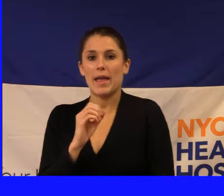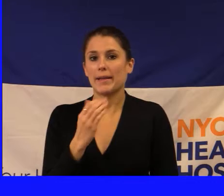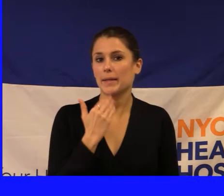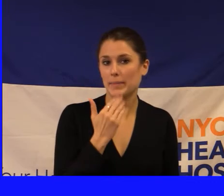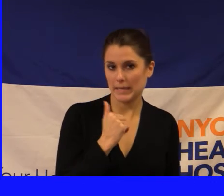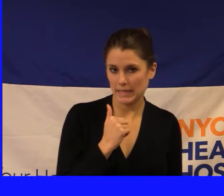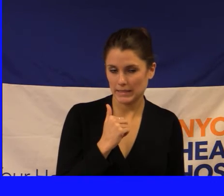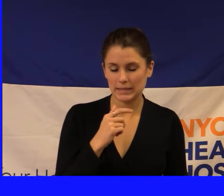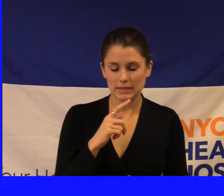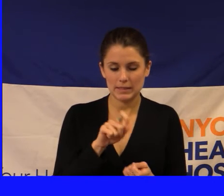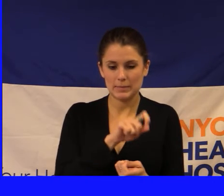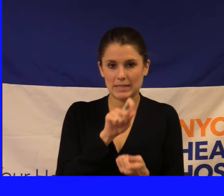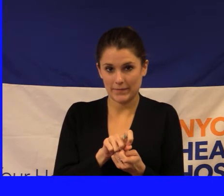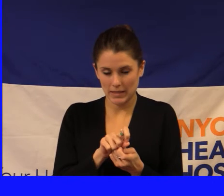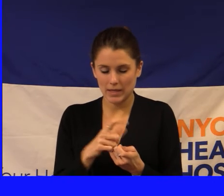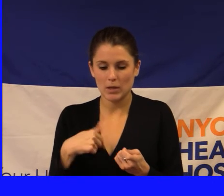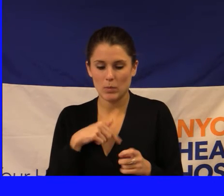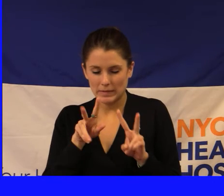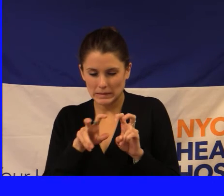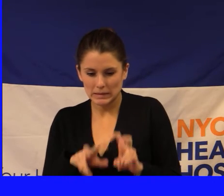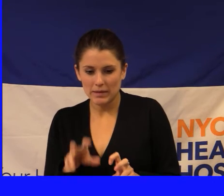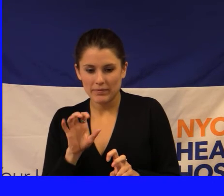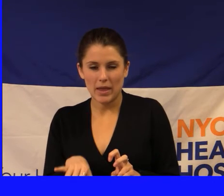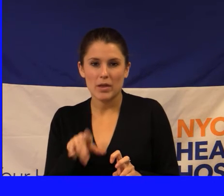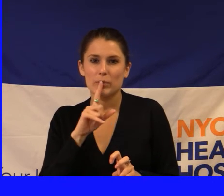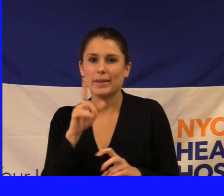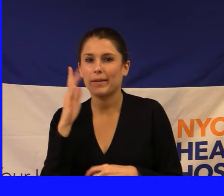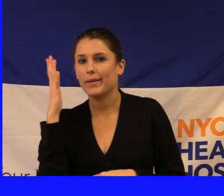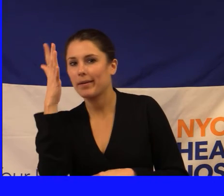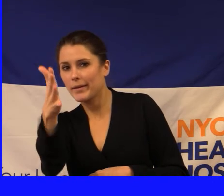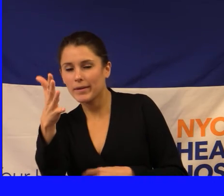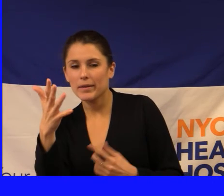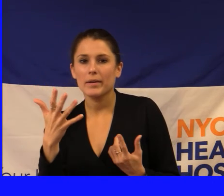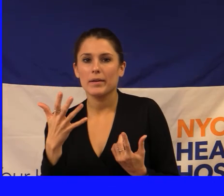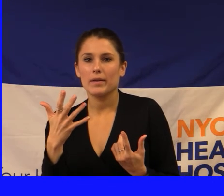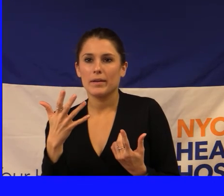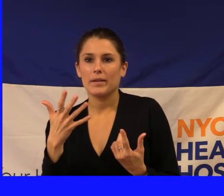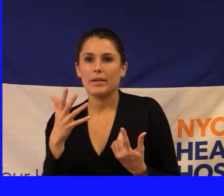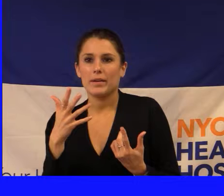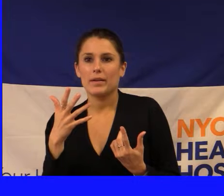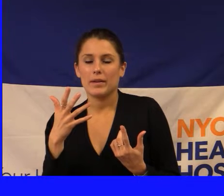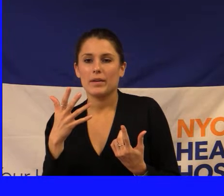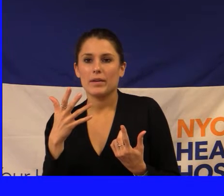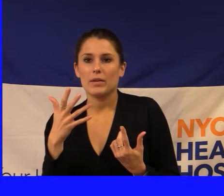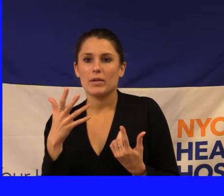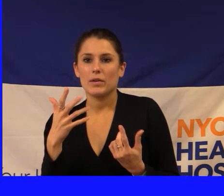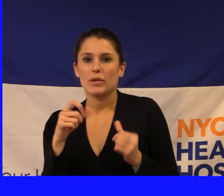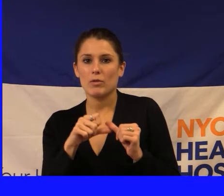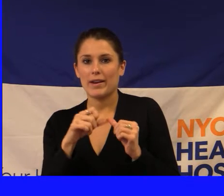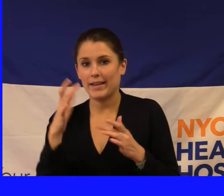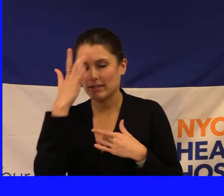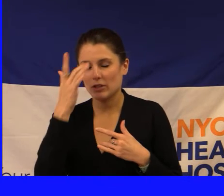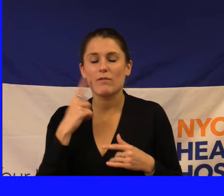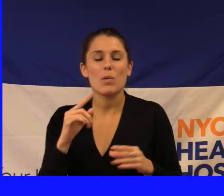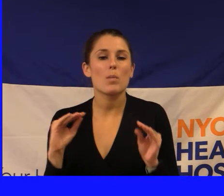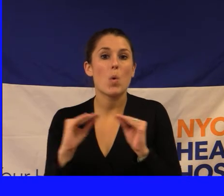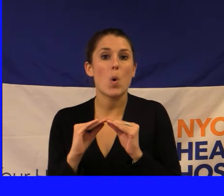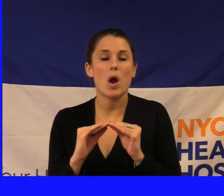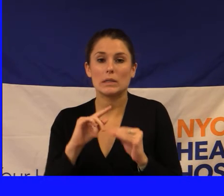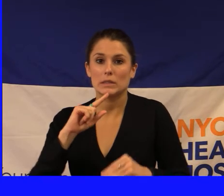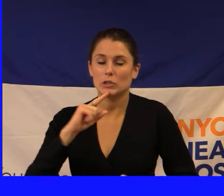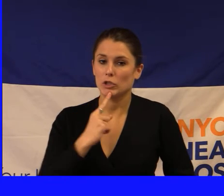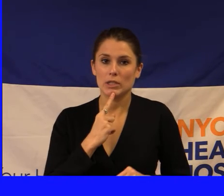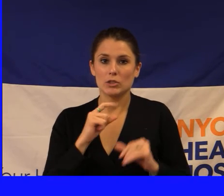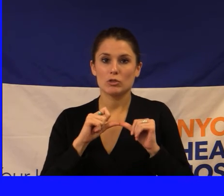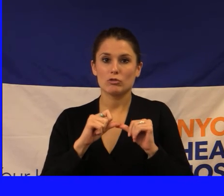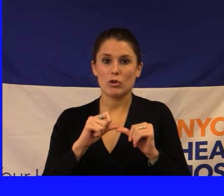really kind of upstream chronic illnesses for the ACO. On the downside, in the more advanced chronic illnesses, again,